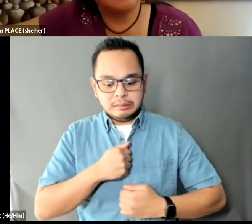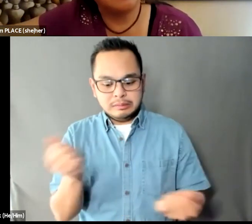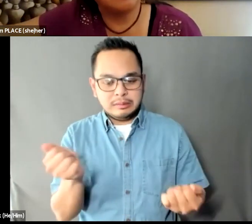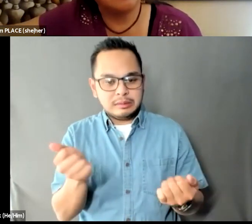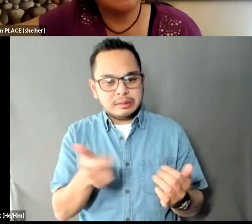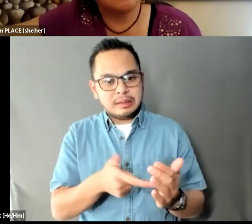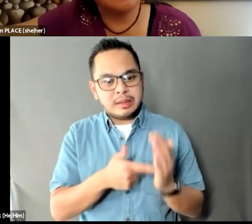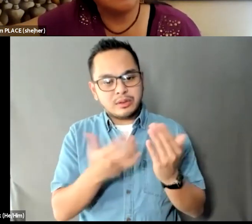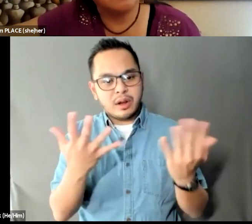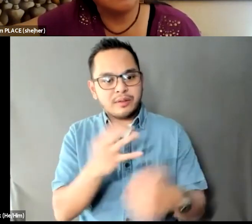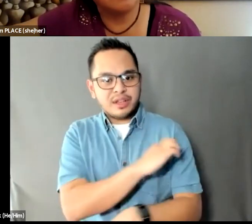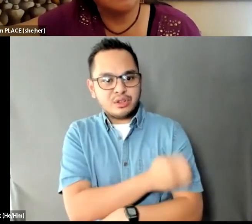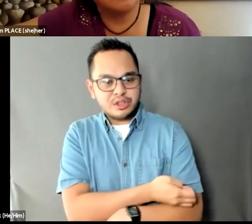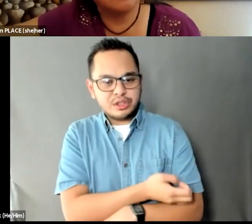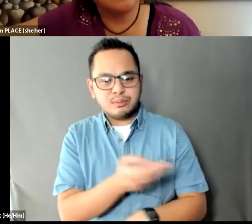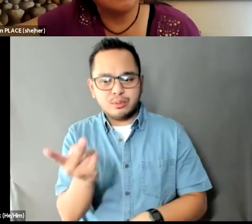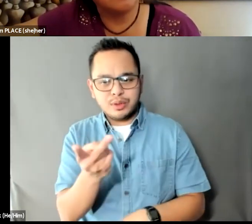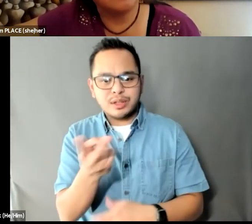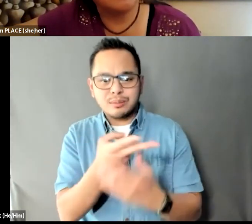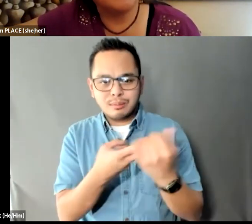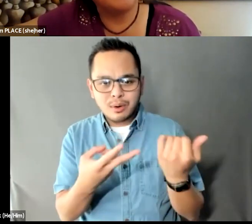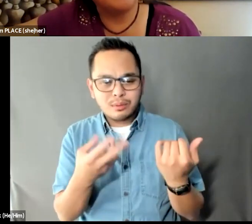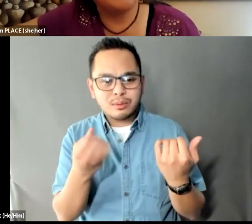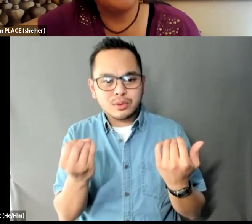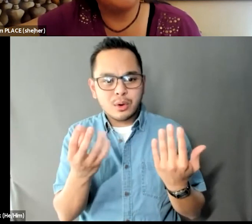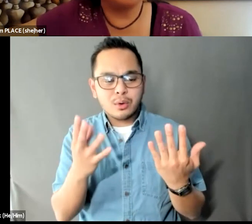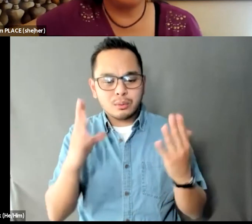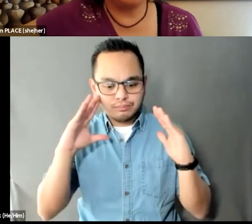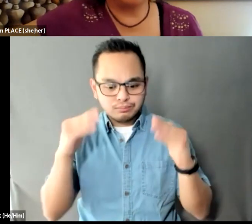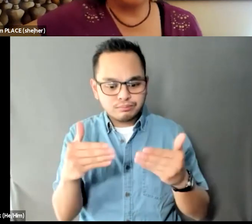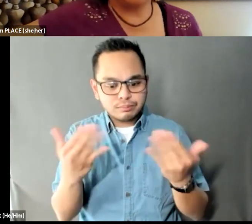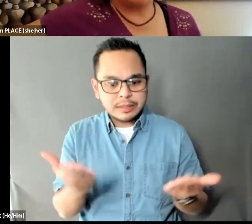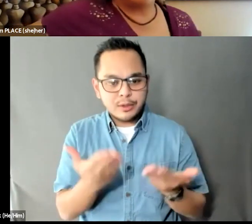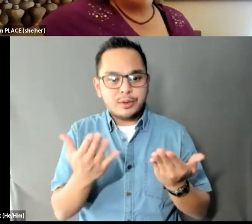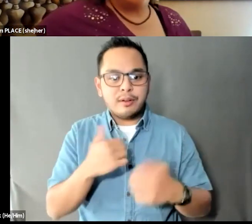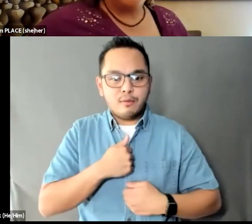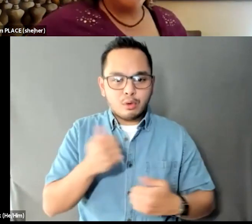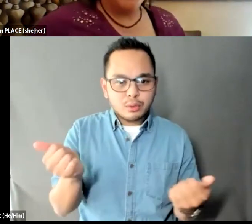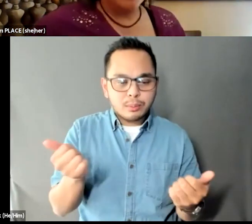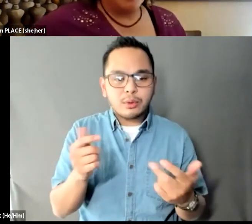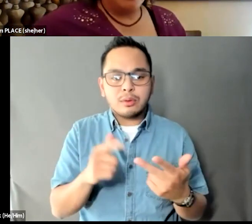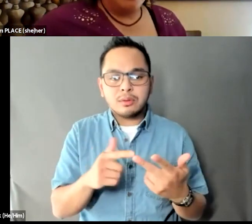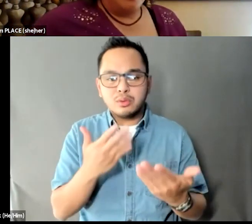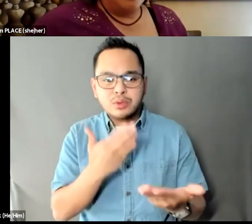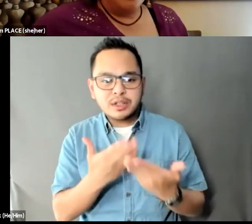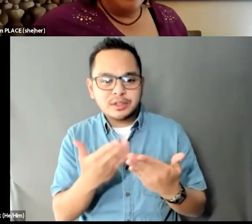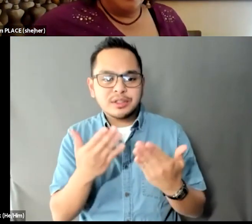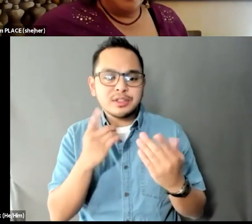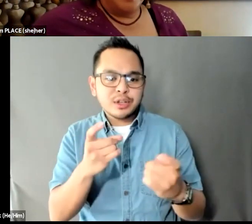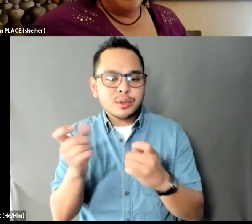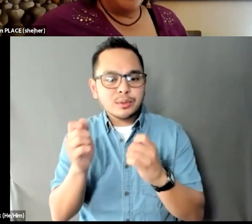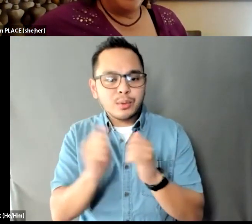a lot of energy. And you were both so present and so vulnerable and so gracious and generous with us